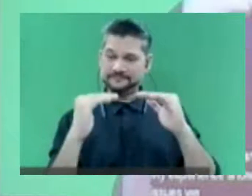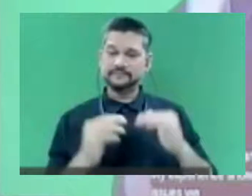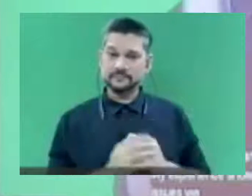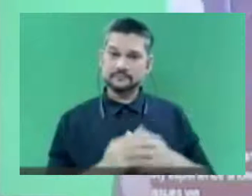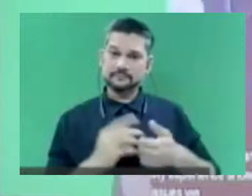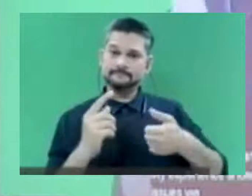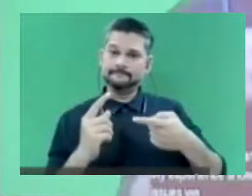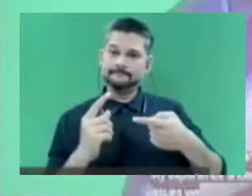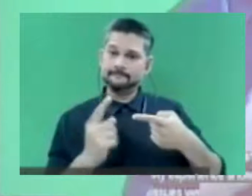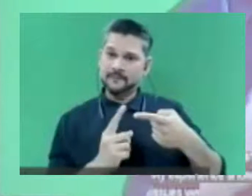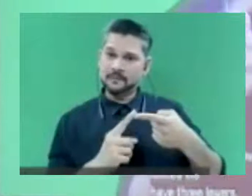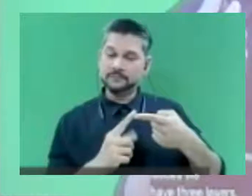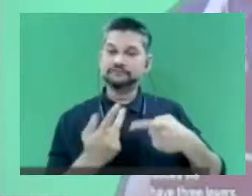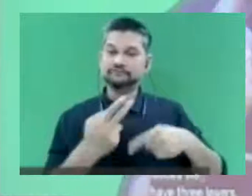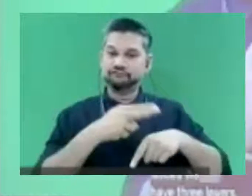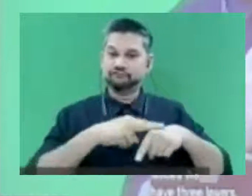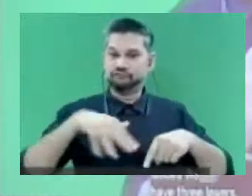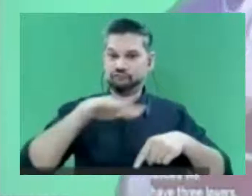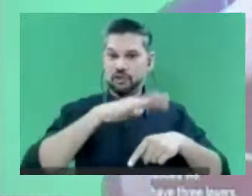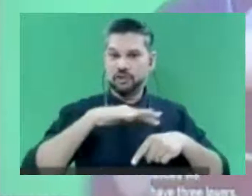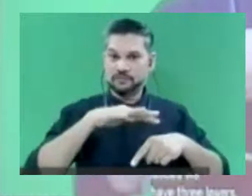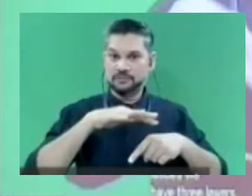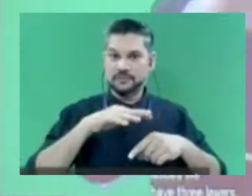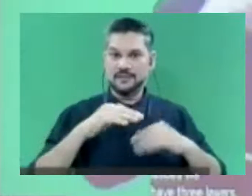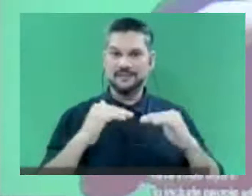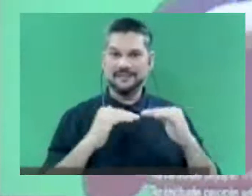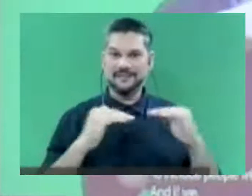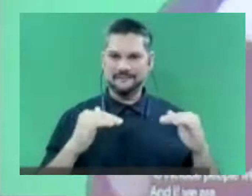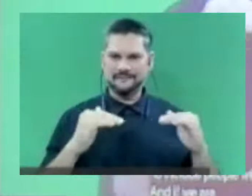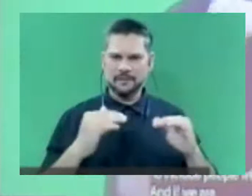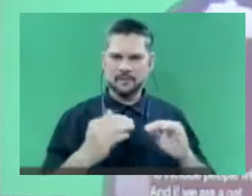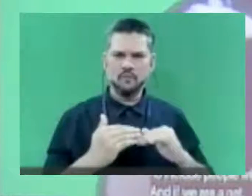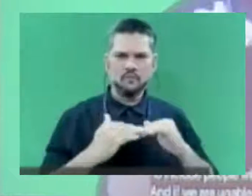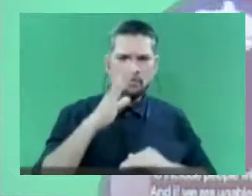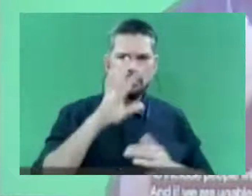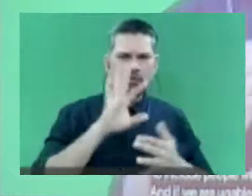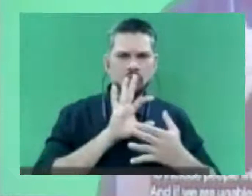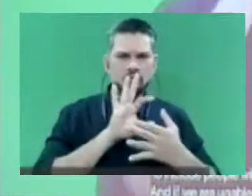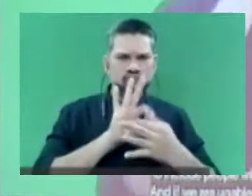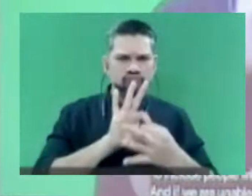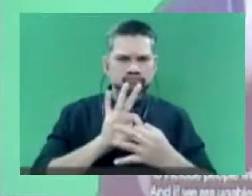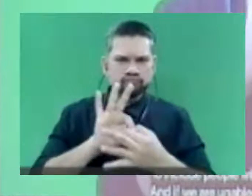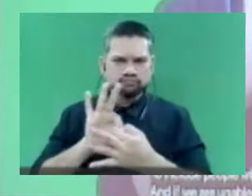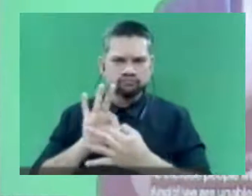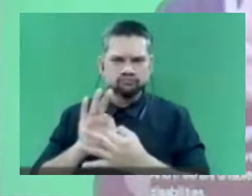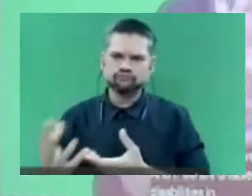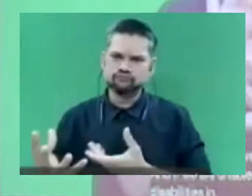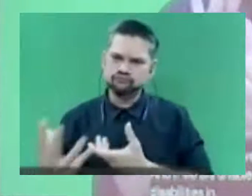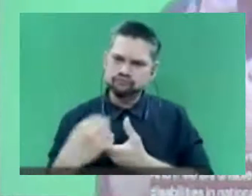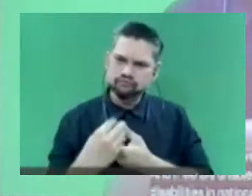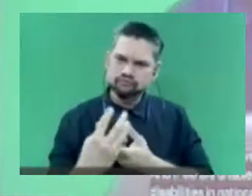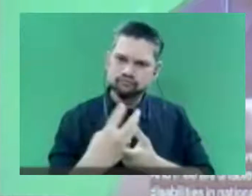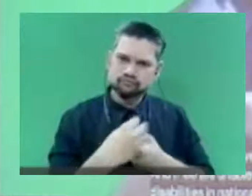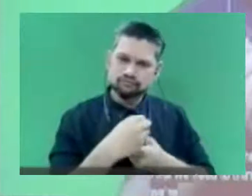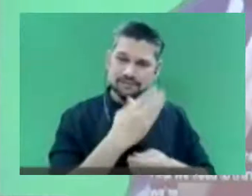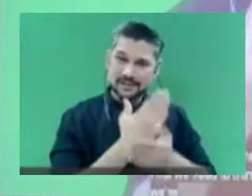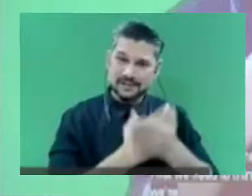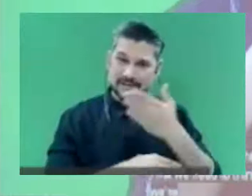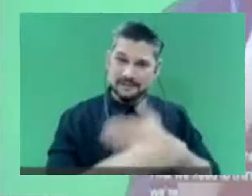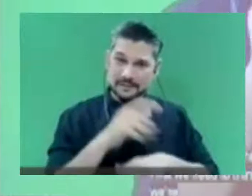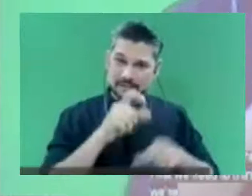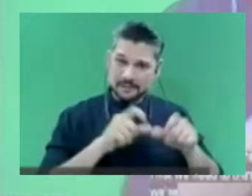national level engagement. And if we are unable to engage the people with disabilities in national level initiatives, such